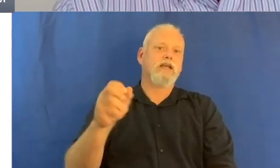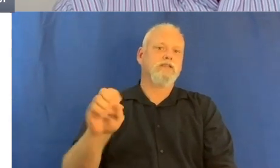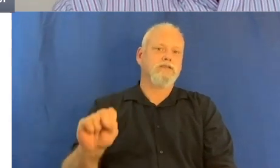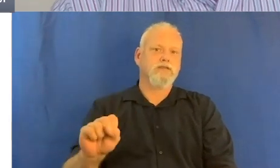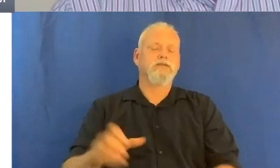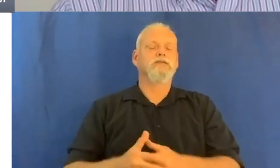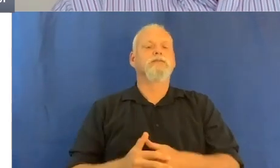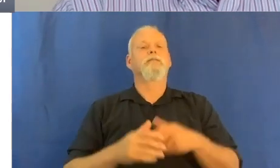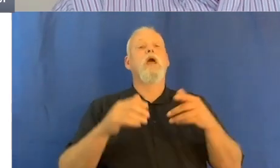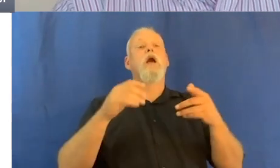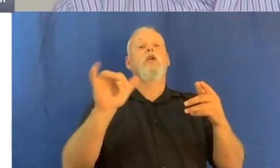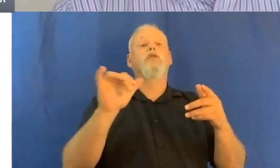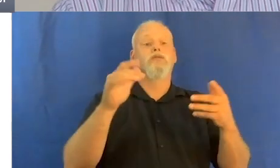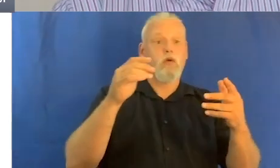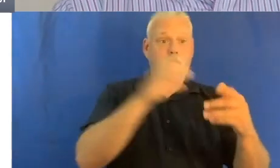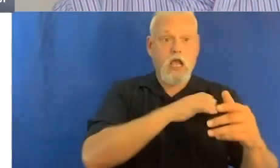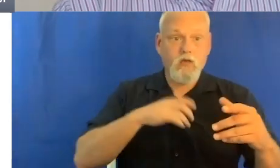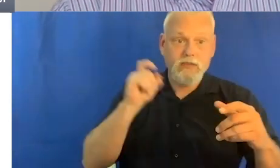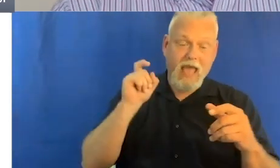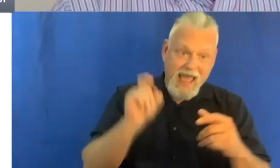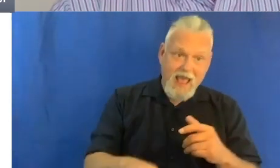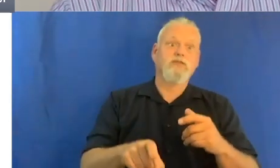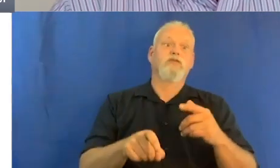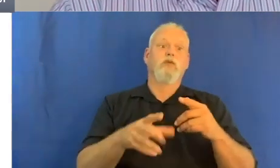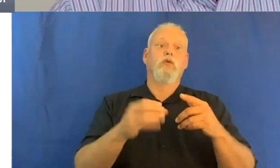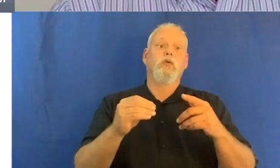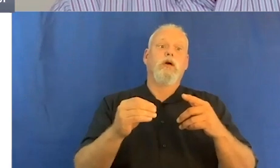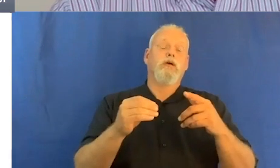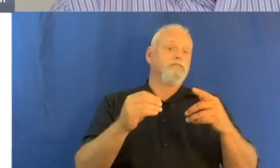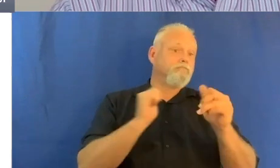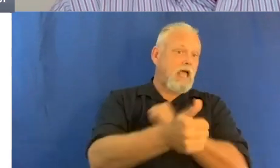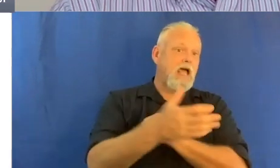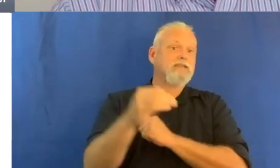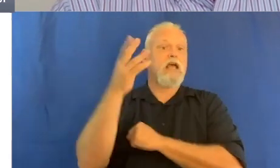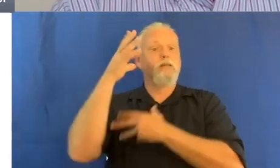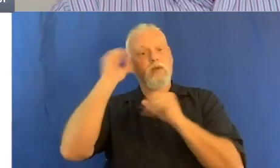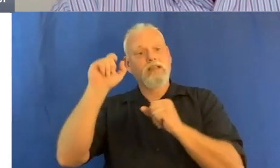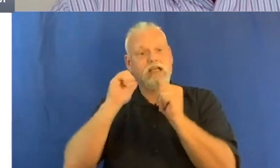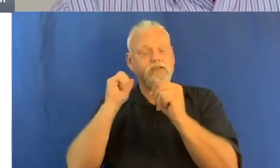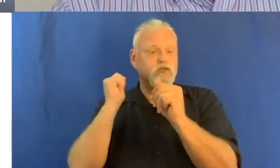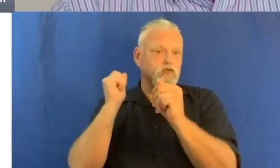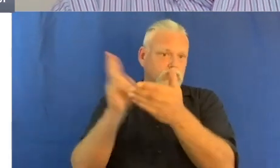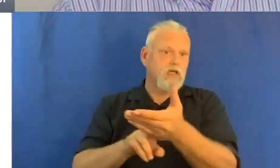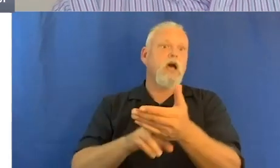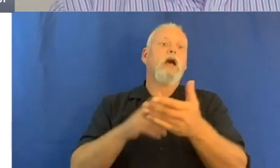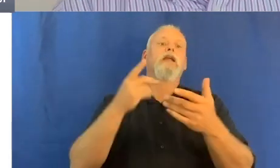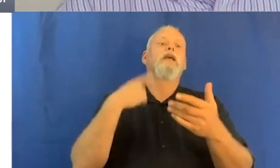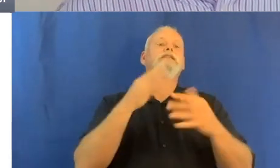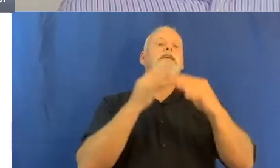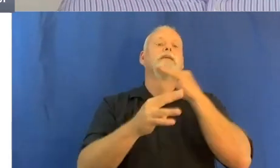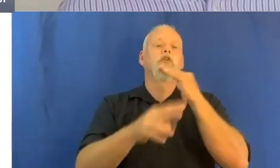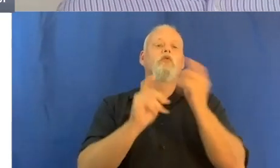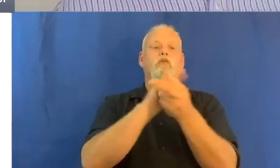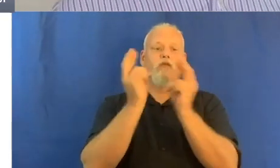to sign, comprehensive immigration reform to protect due process of law for all immigrants